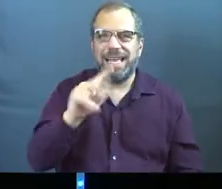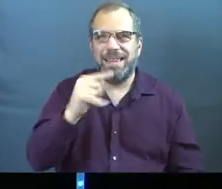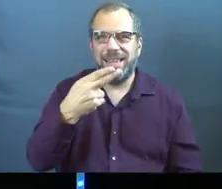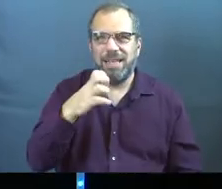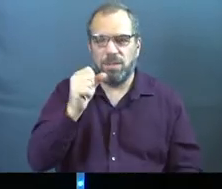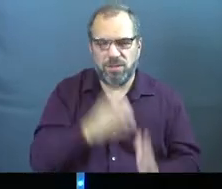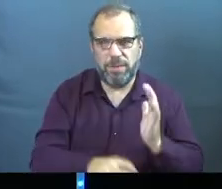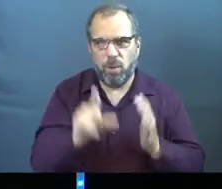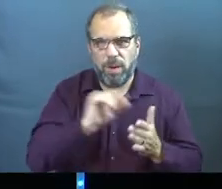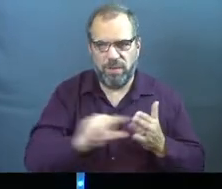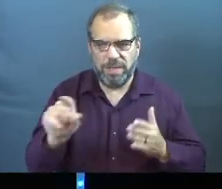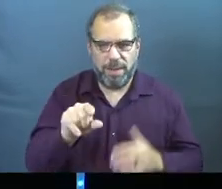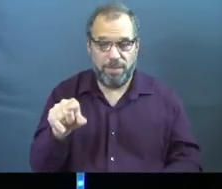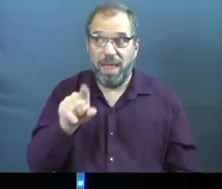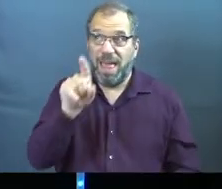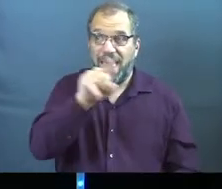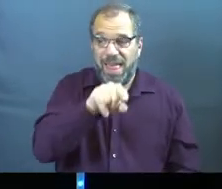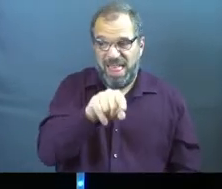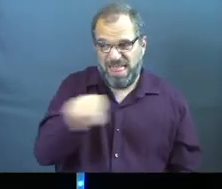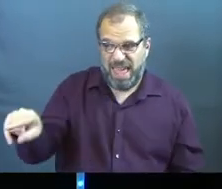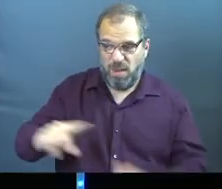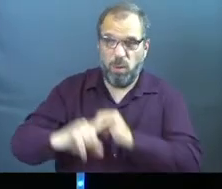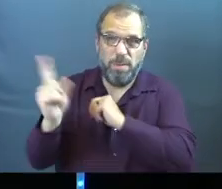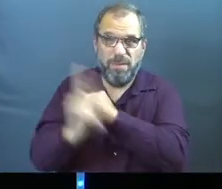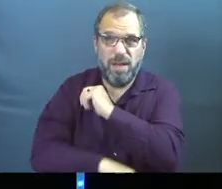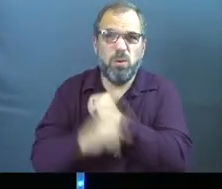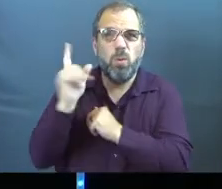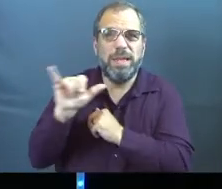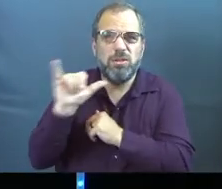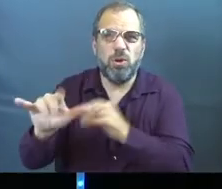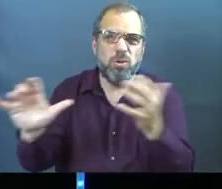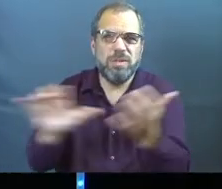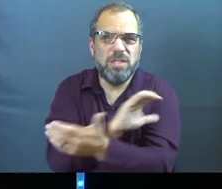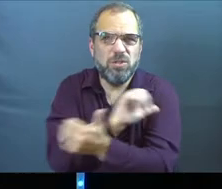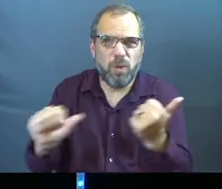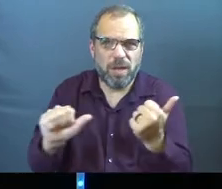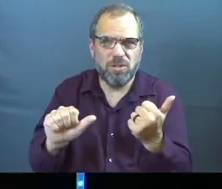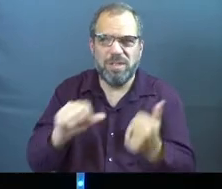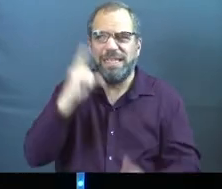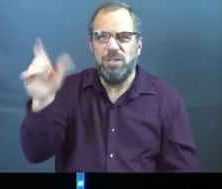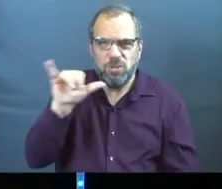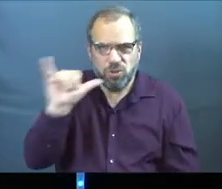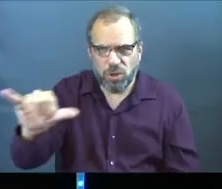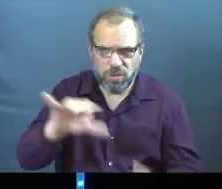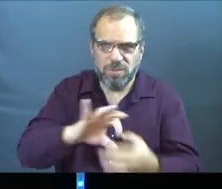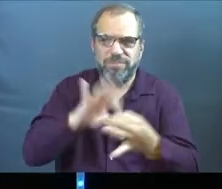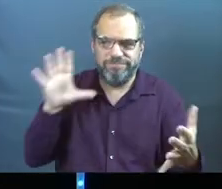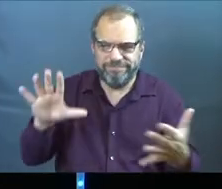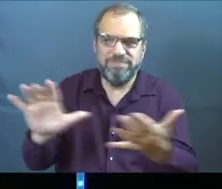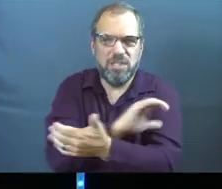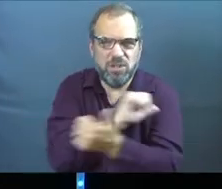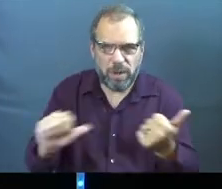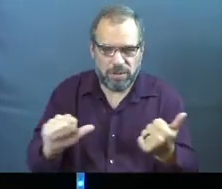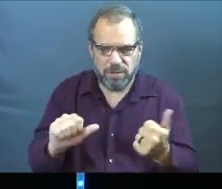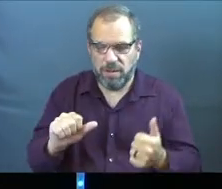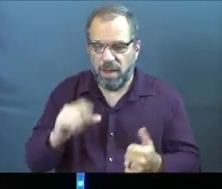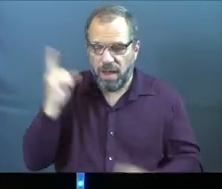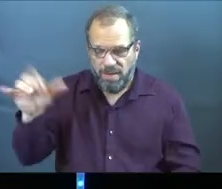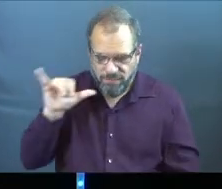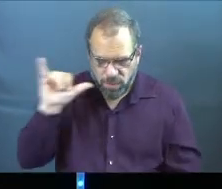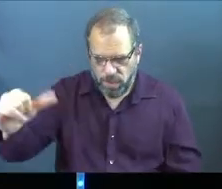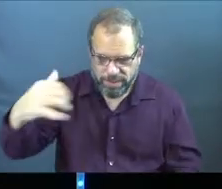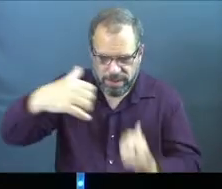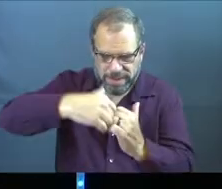Thessalonians 1:9, they will be punished with eternal destruction. Again, eternal brokenness, eternal destruction. And here it is,